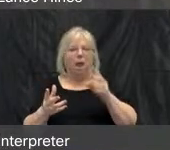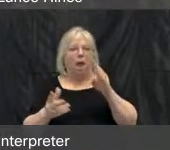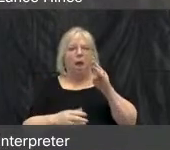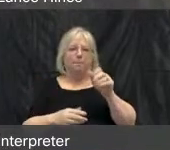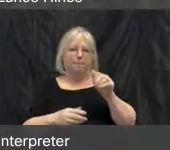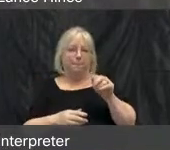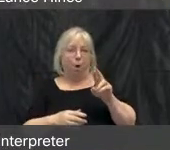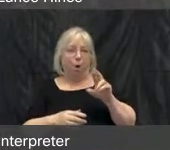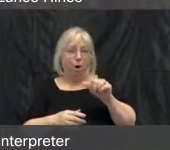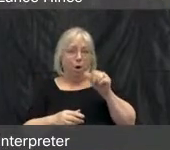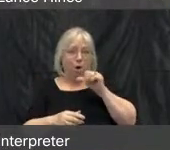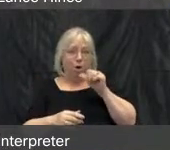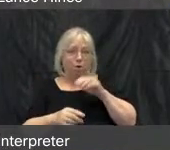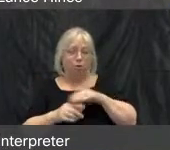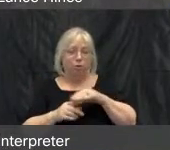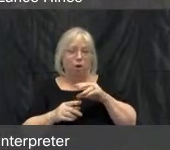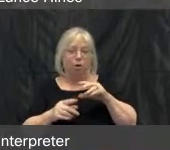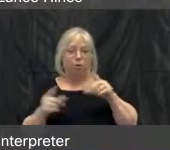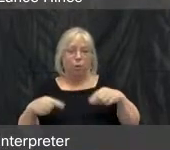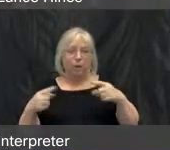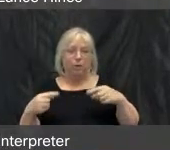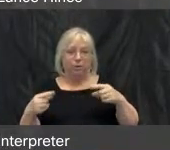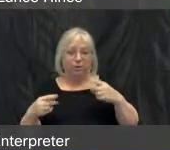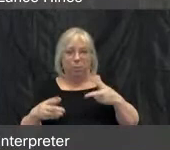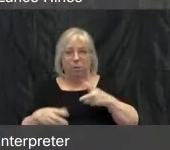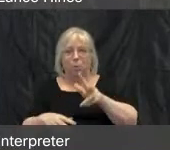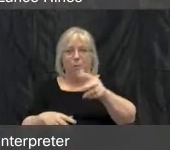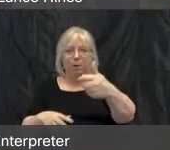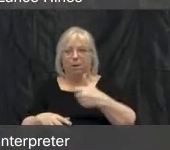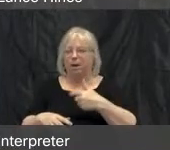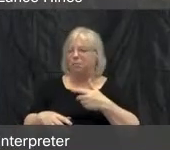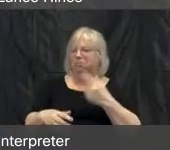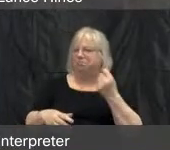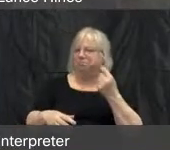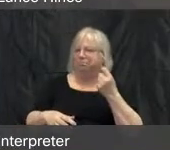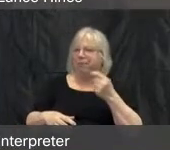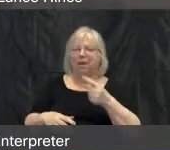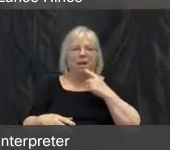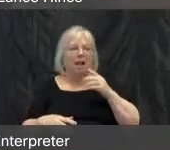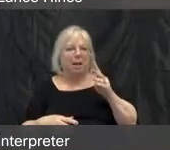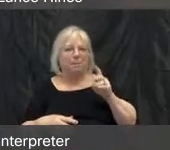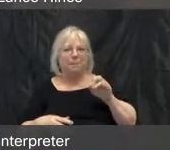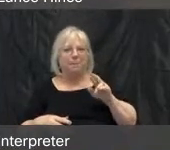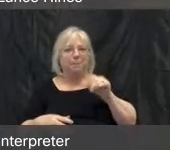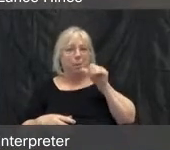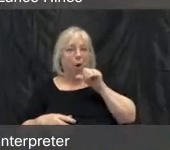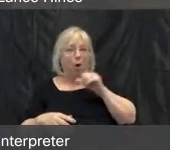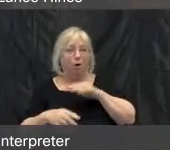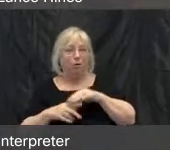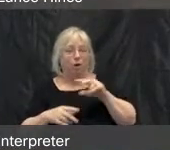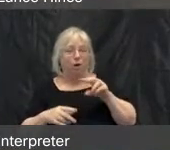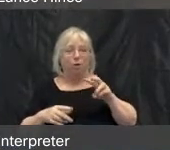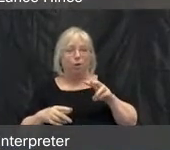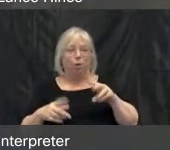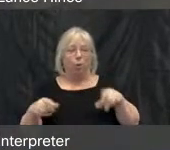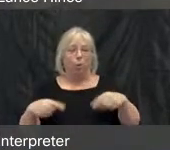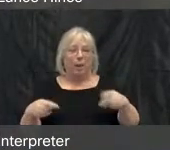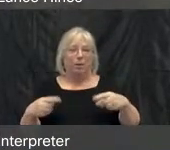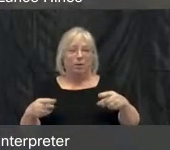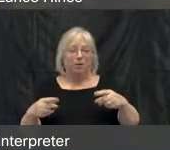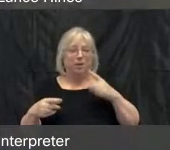and down entertainment districts. I can't understand you, Tom. They're essentially bars on wheels that will go up and down entertainment